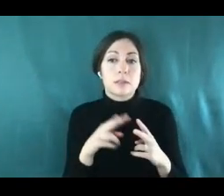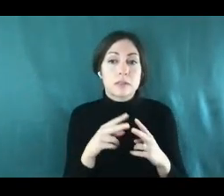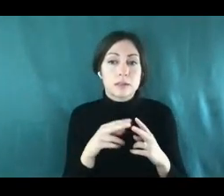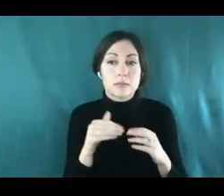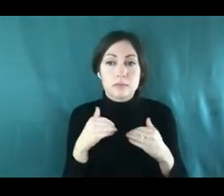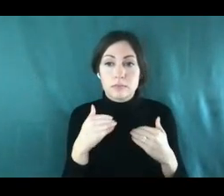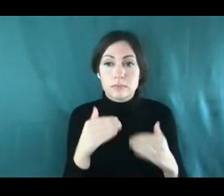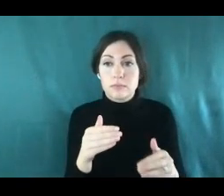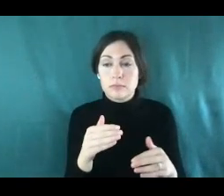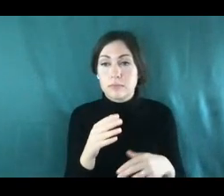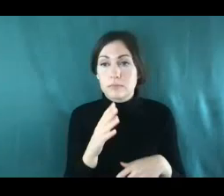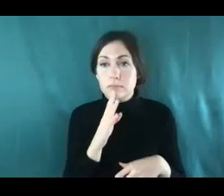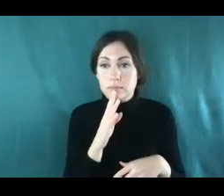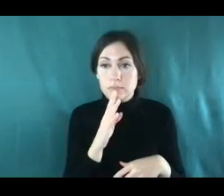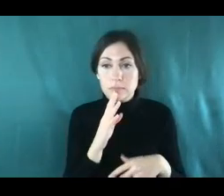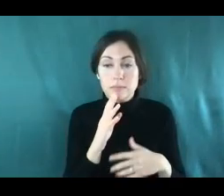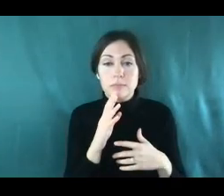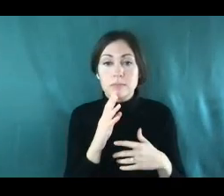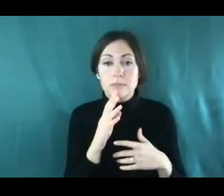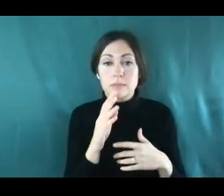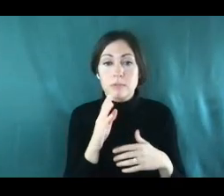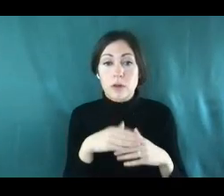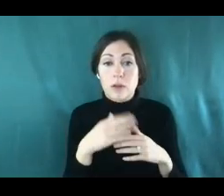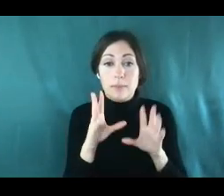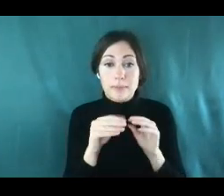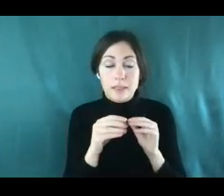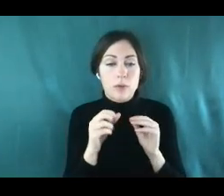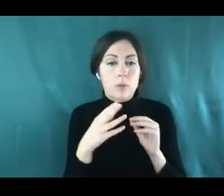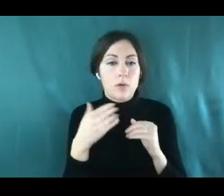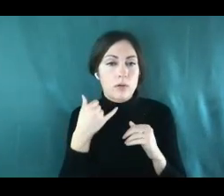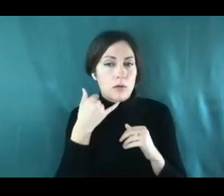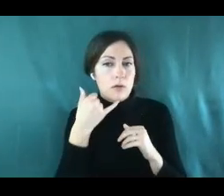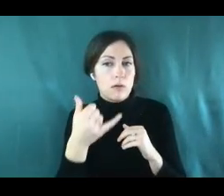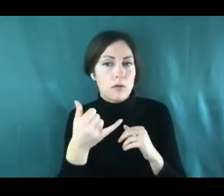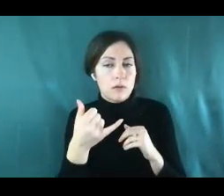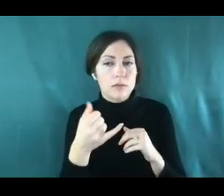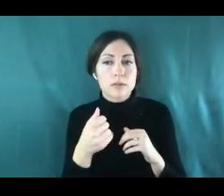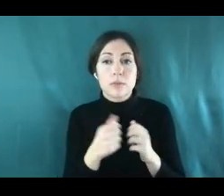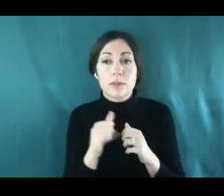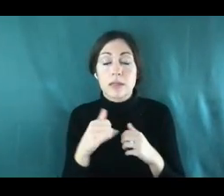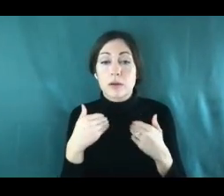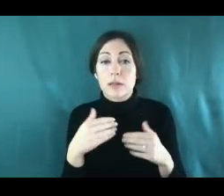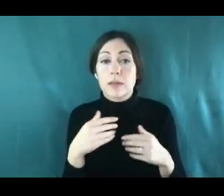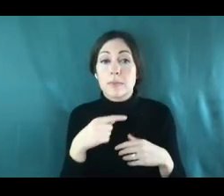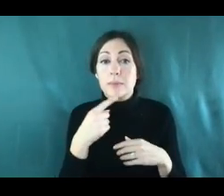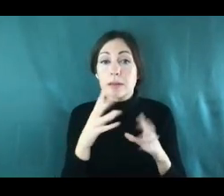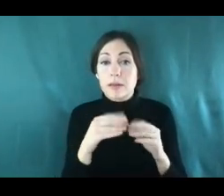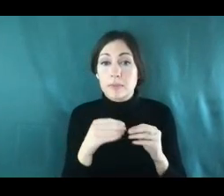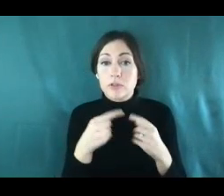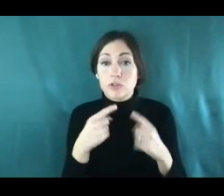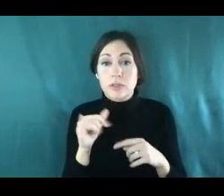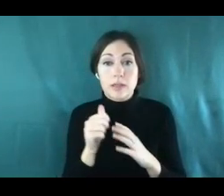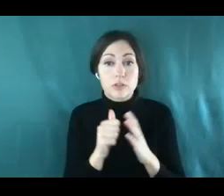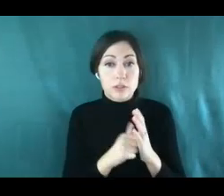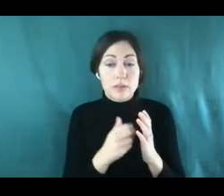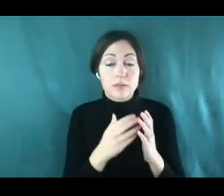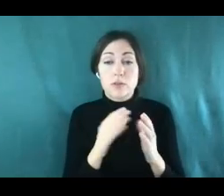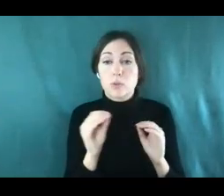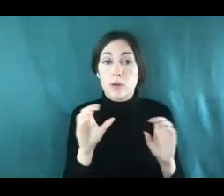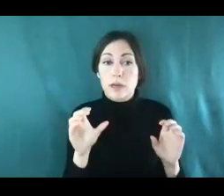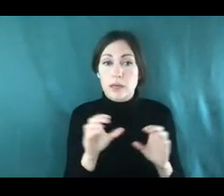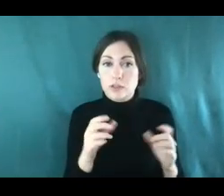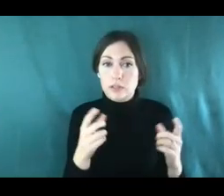in telephonically or join in here on the call. So with that said, public comment will be taken during this agenda item. No action may